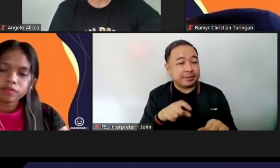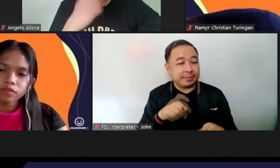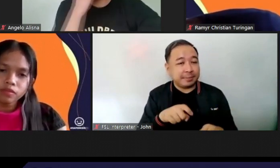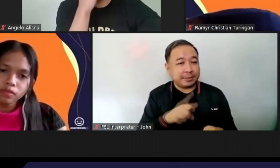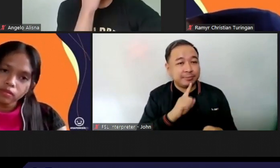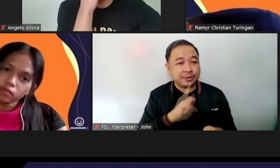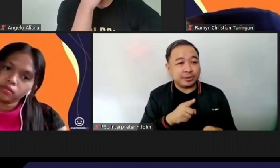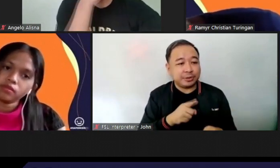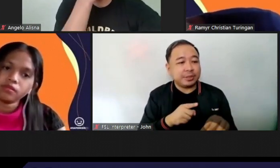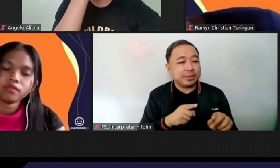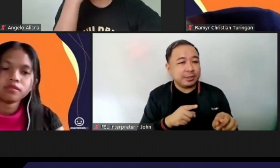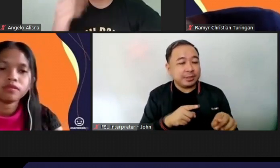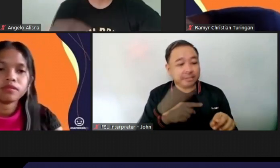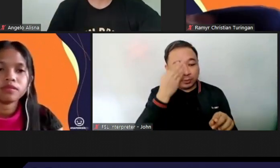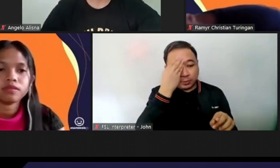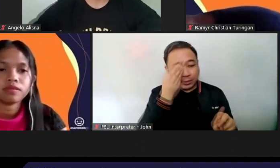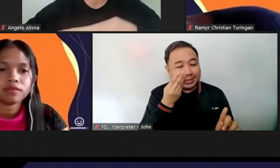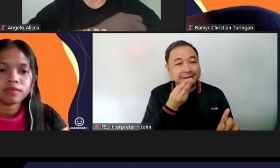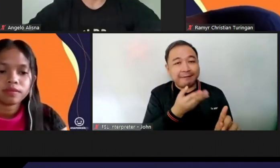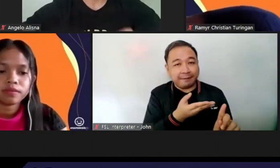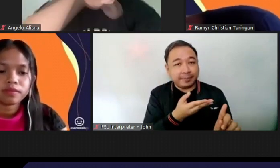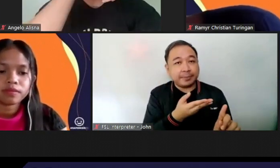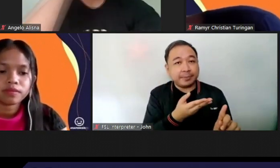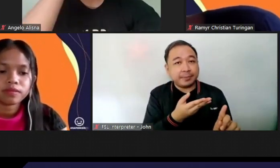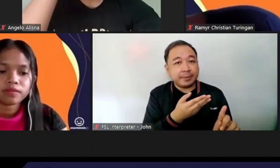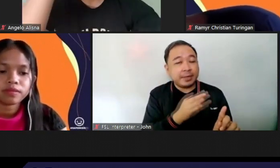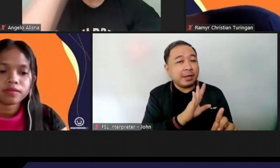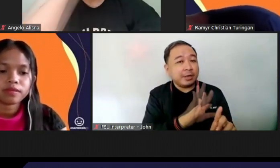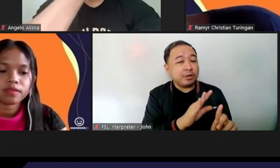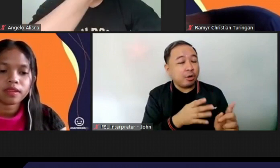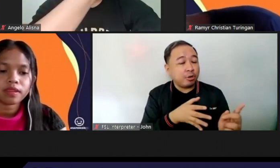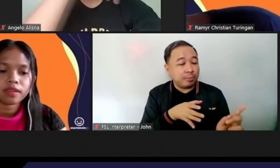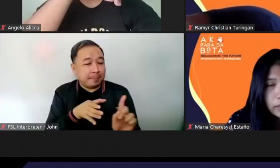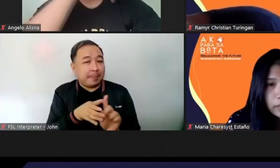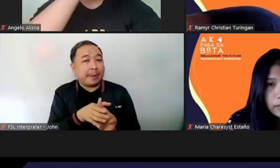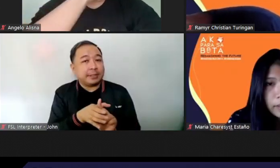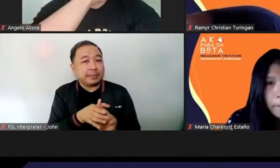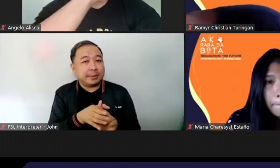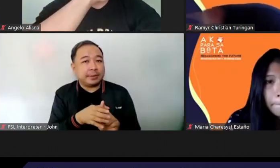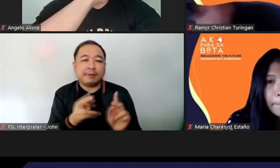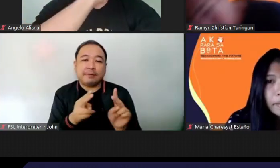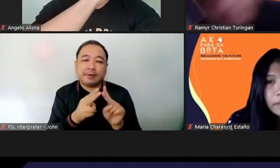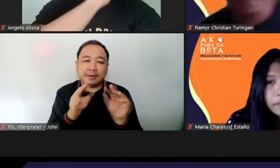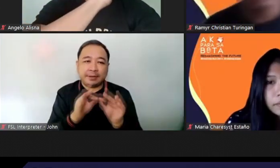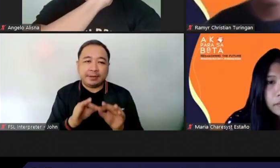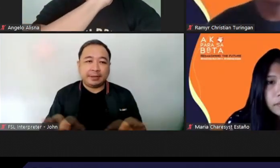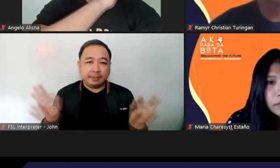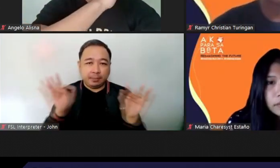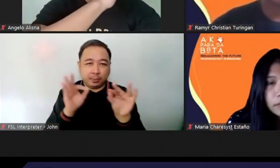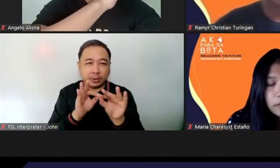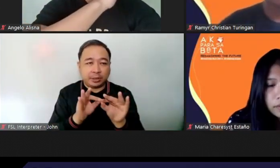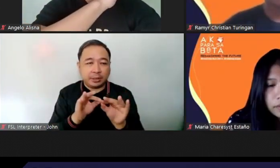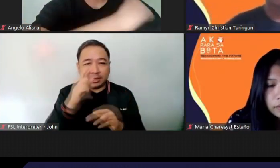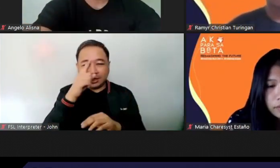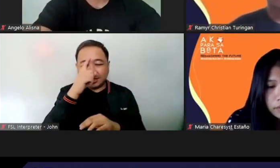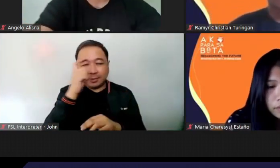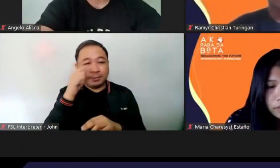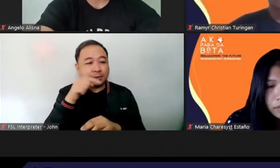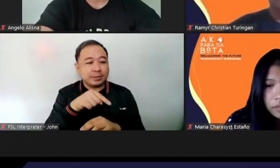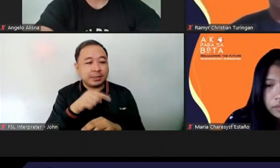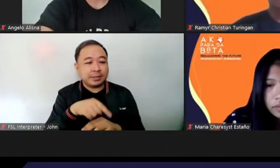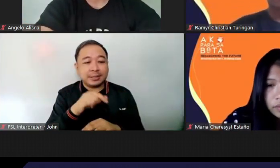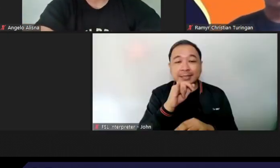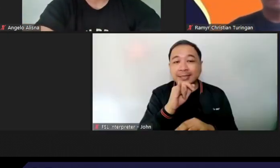they have to let them know that their participation is very important. Because of course naman, kung wala